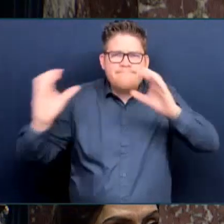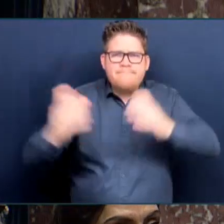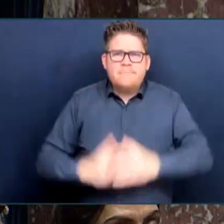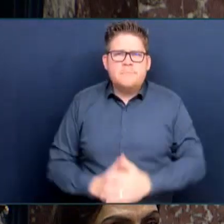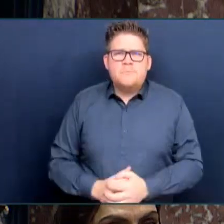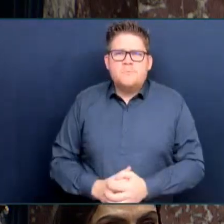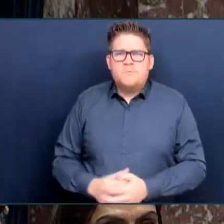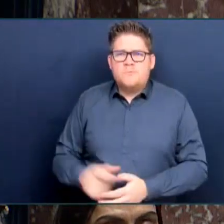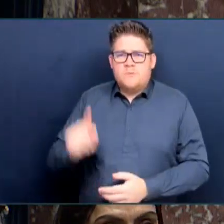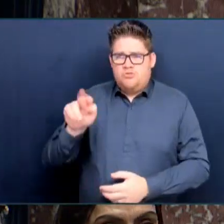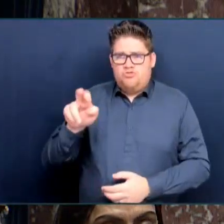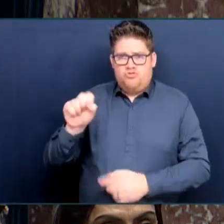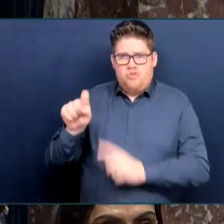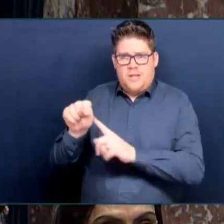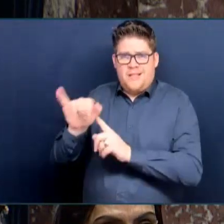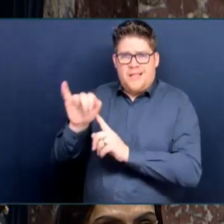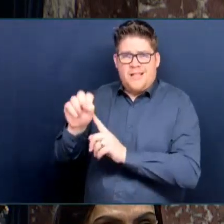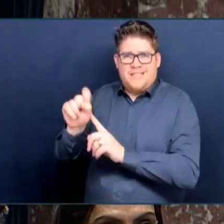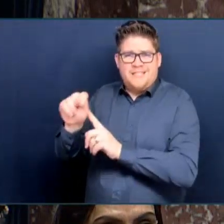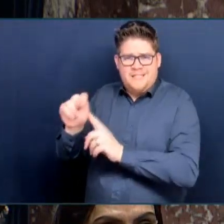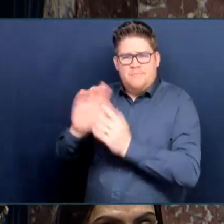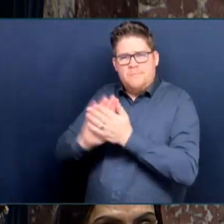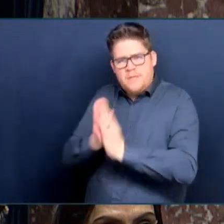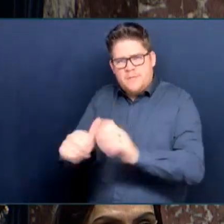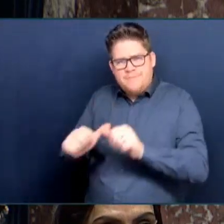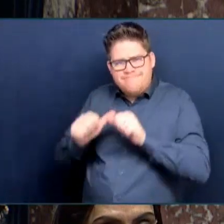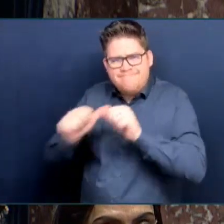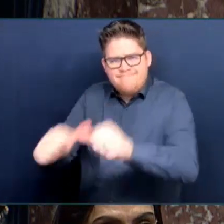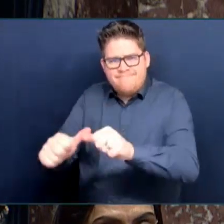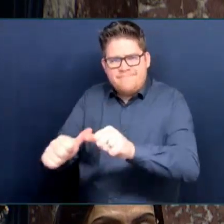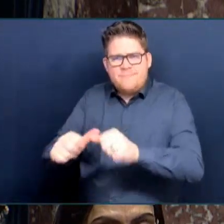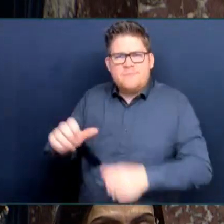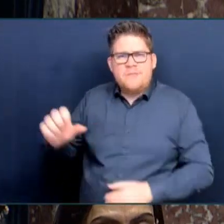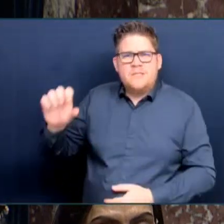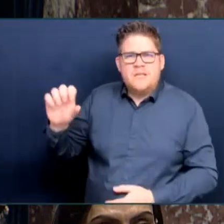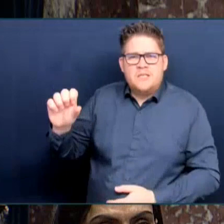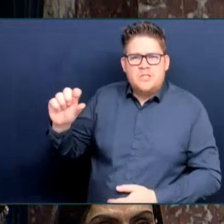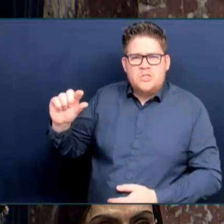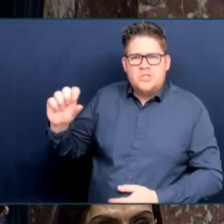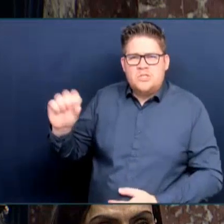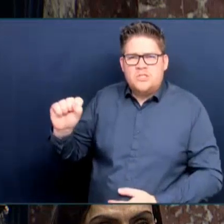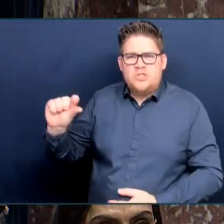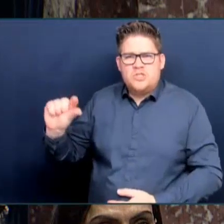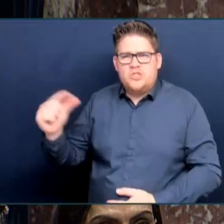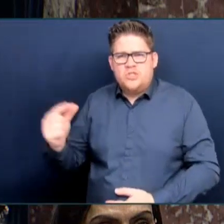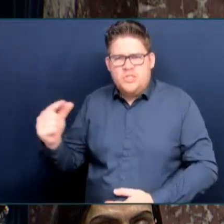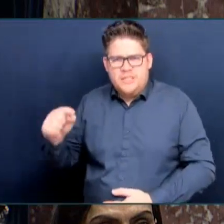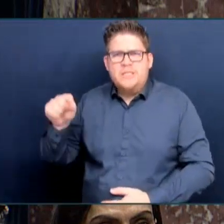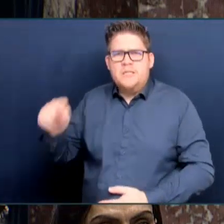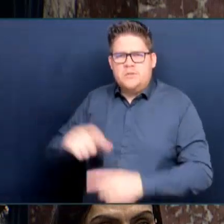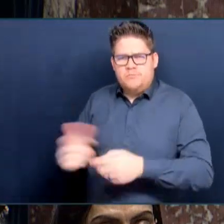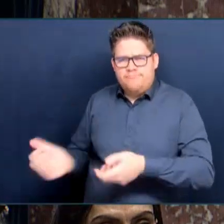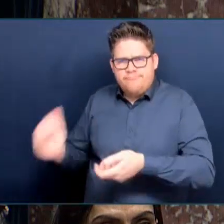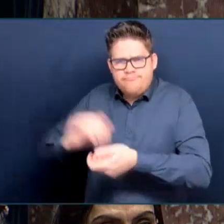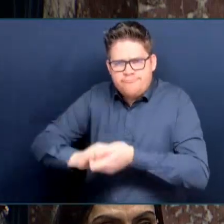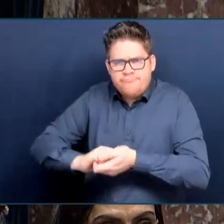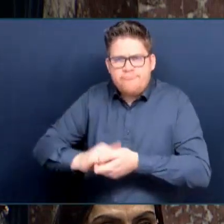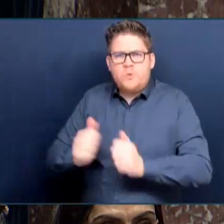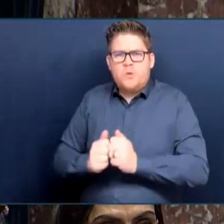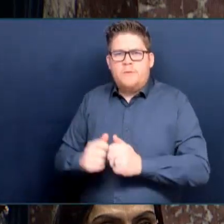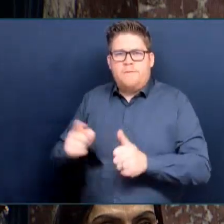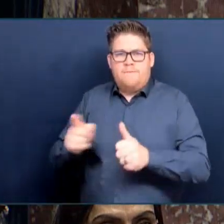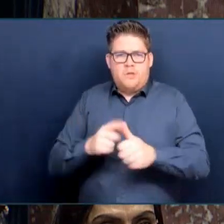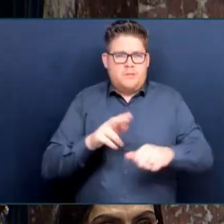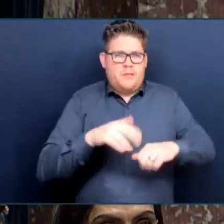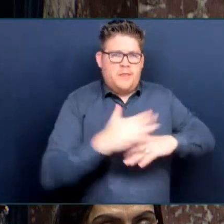ESG-focused, inclusive regional development organization that is co-governed by First Nations and local governments. The business plan to realize